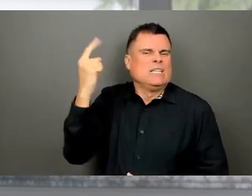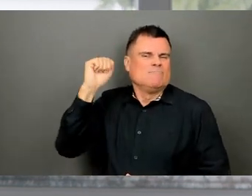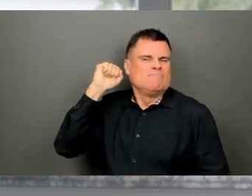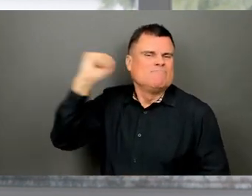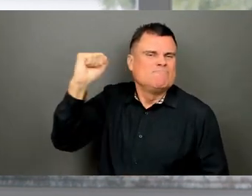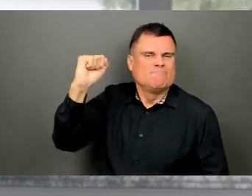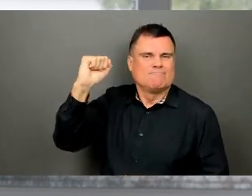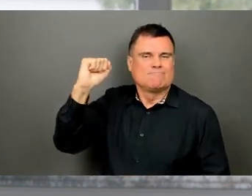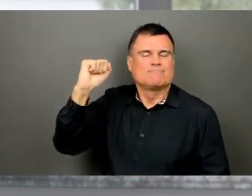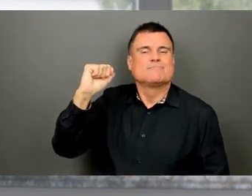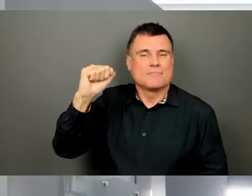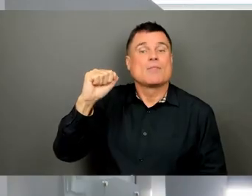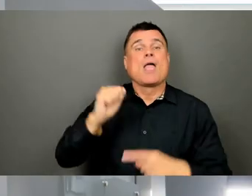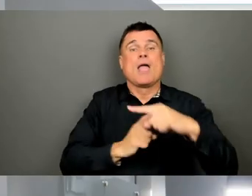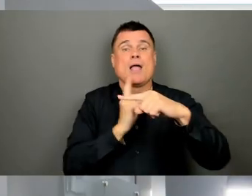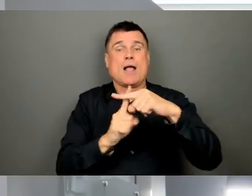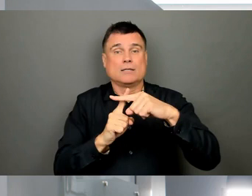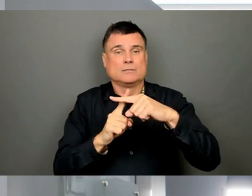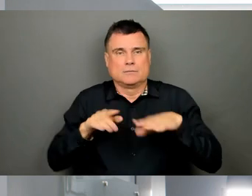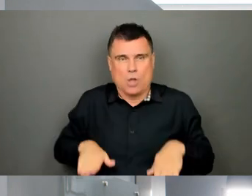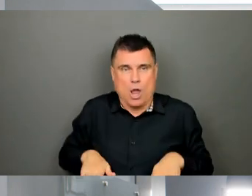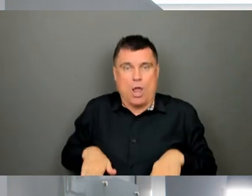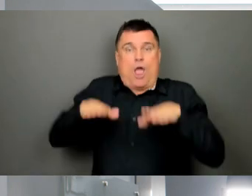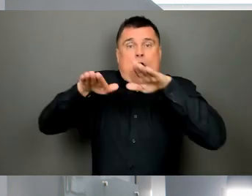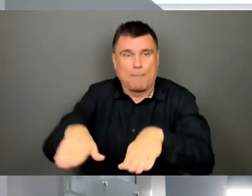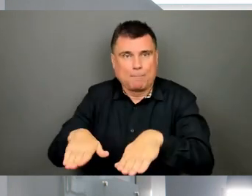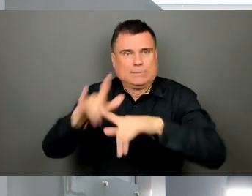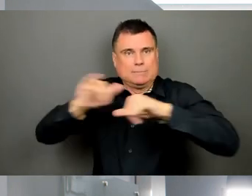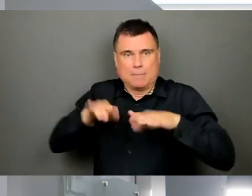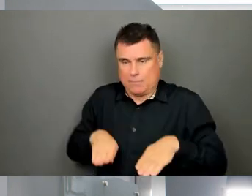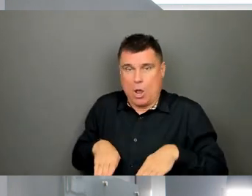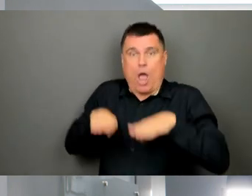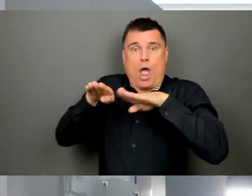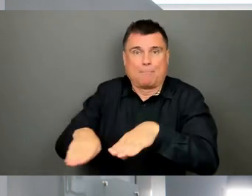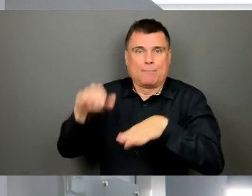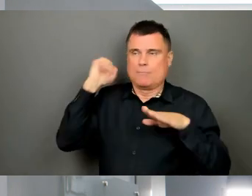whatever direction you're going, and then you're hopping that direction.